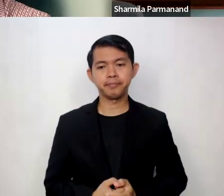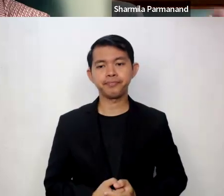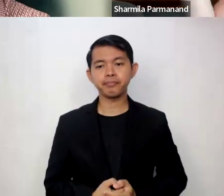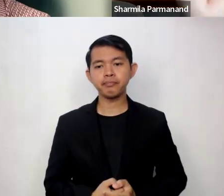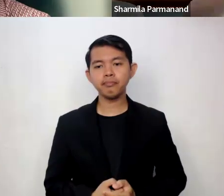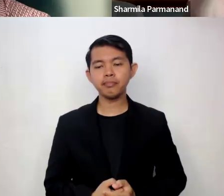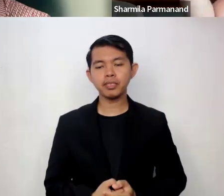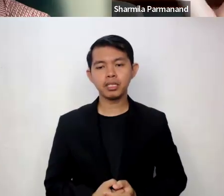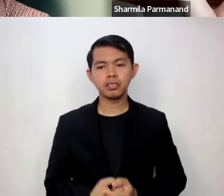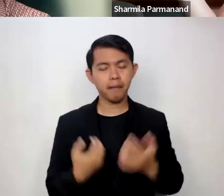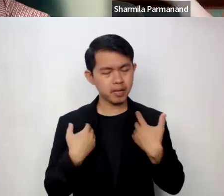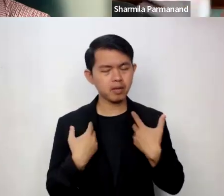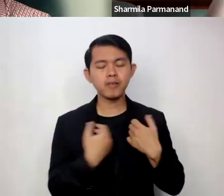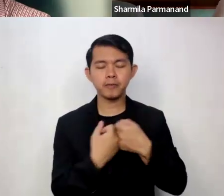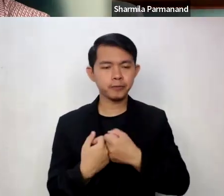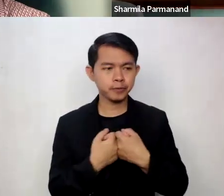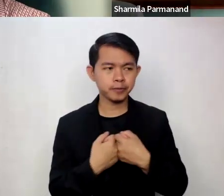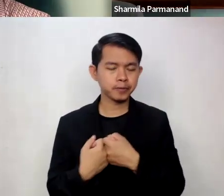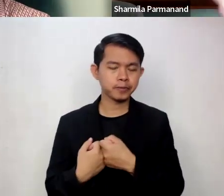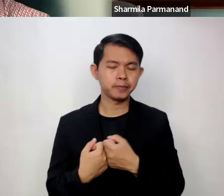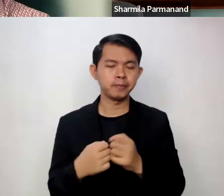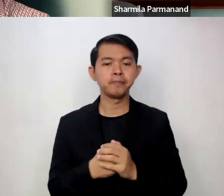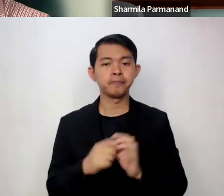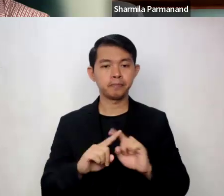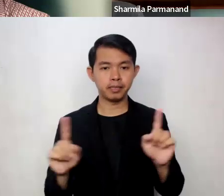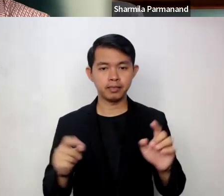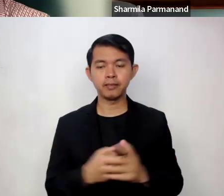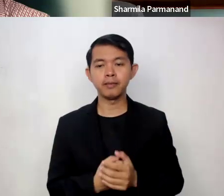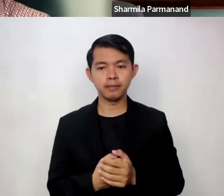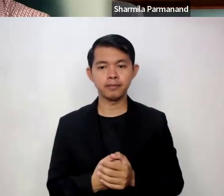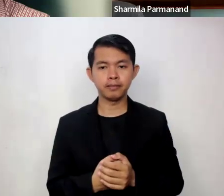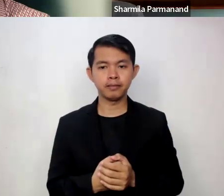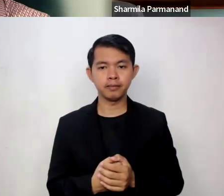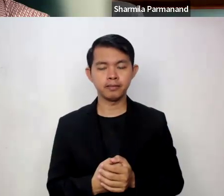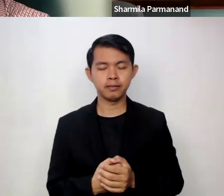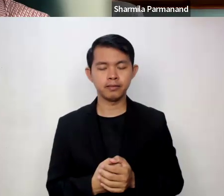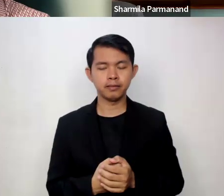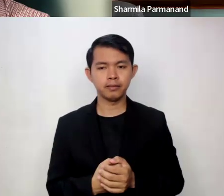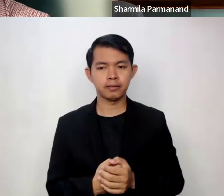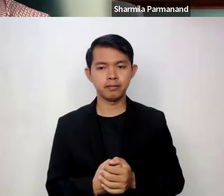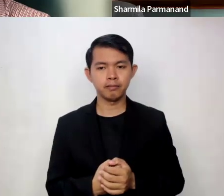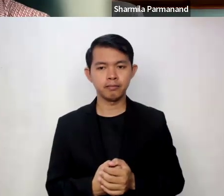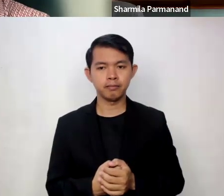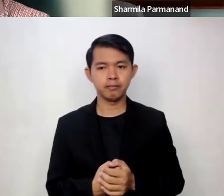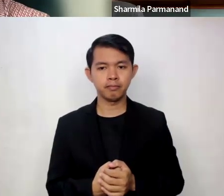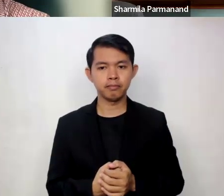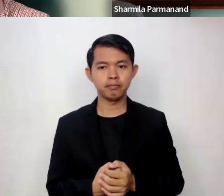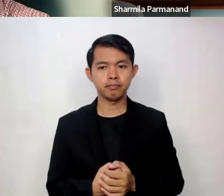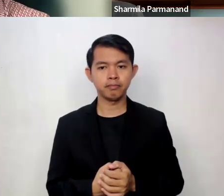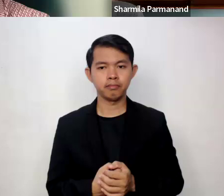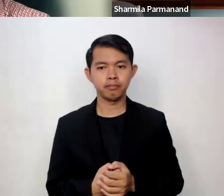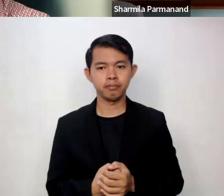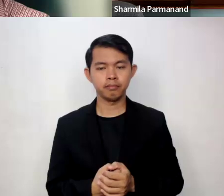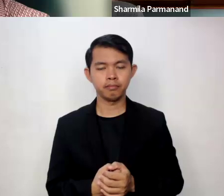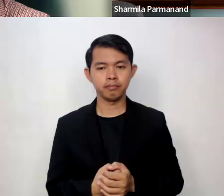those metrics and that civilizational mission. But at the same time, and this is where it gets hard, at the same time, I don't want to feed into